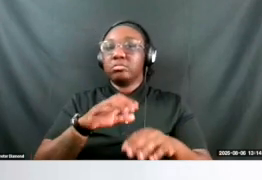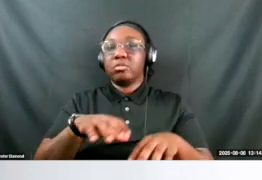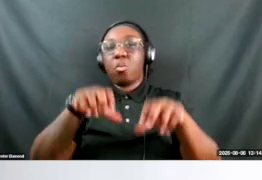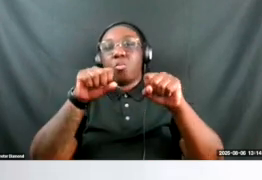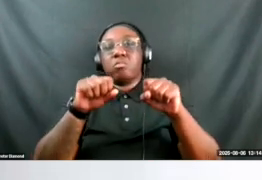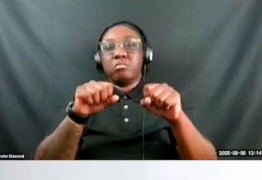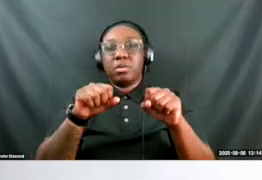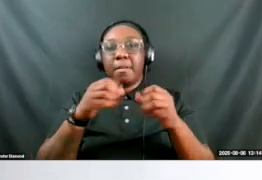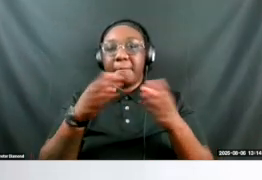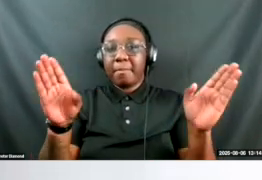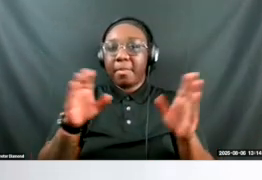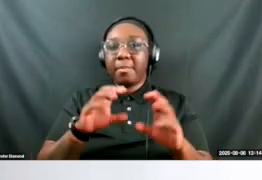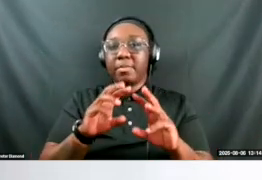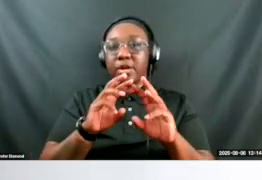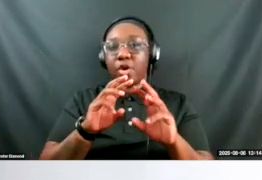of projects.